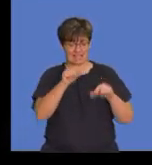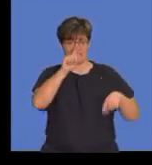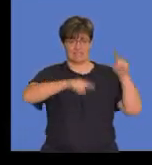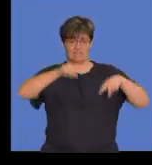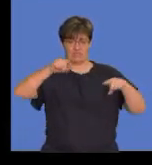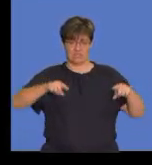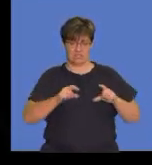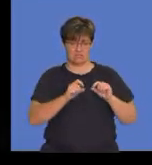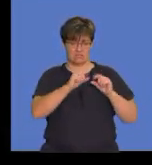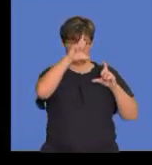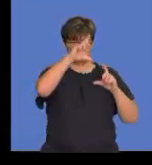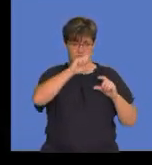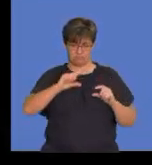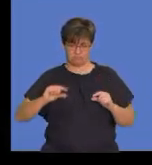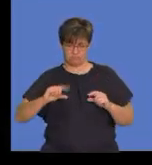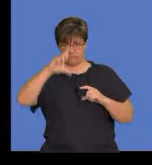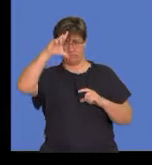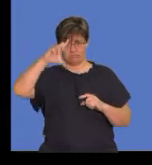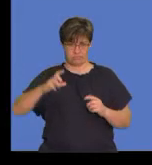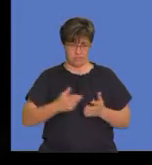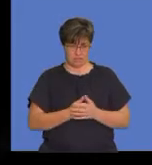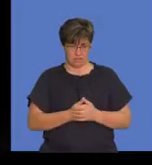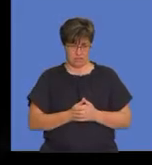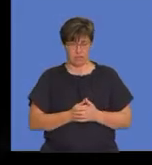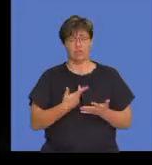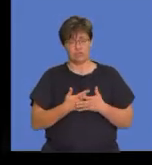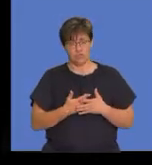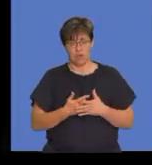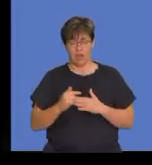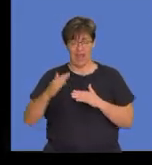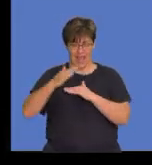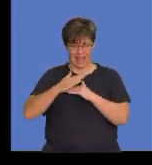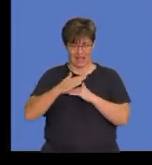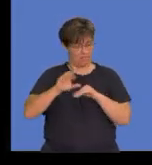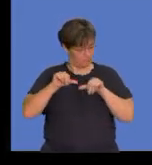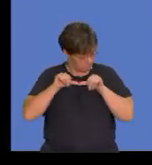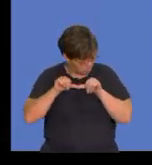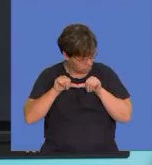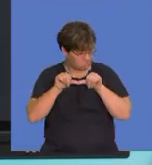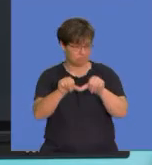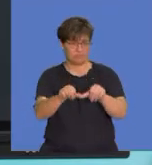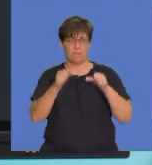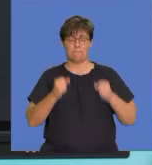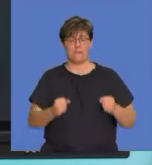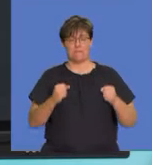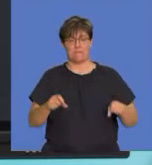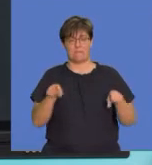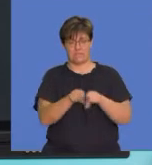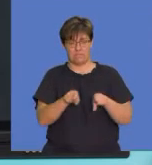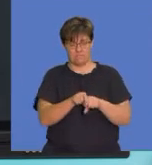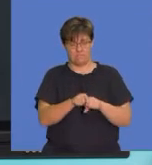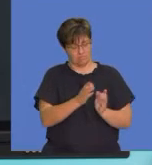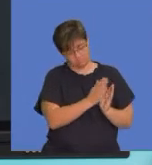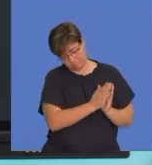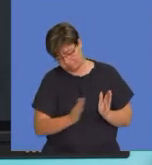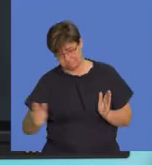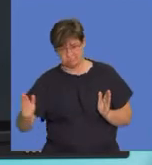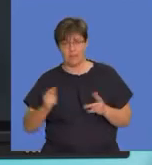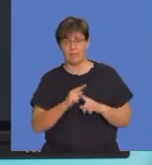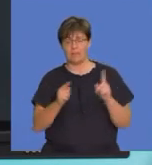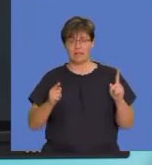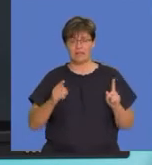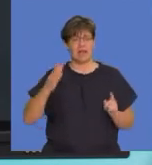of the triangles are different? Now, what am I talking about? The angles must remain